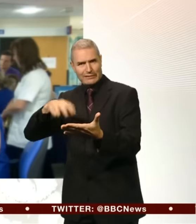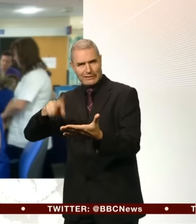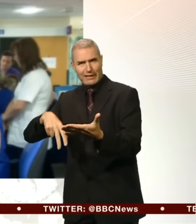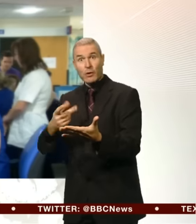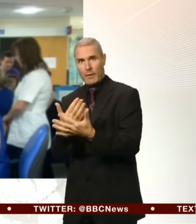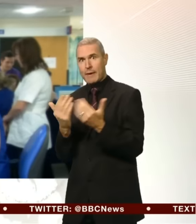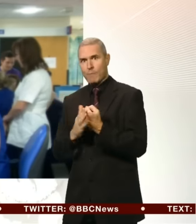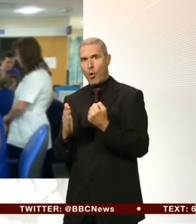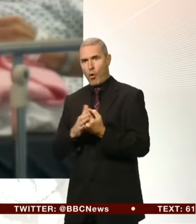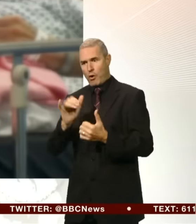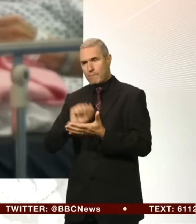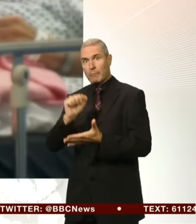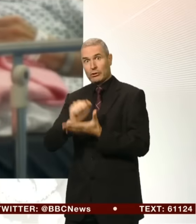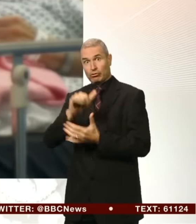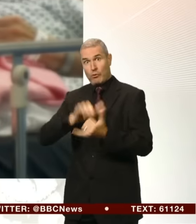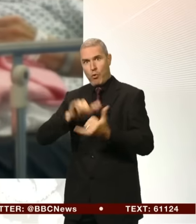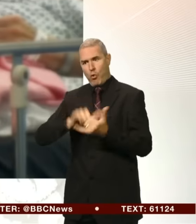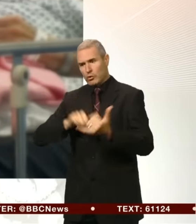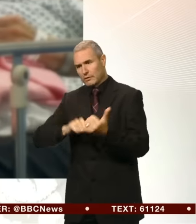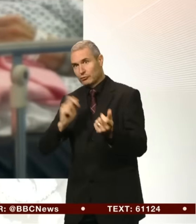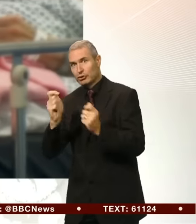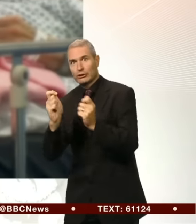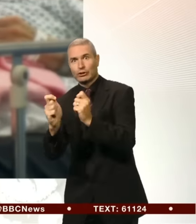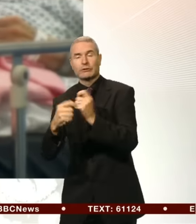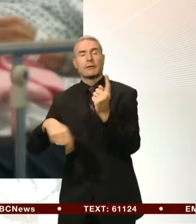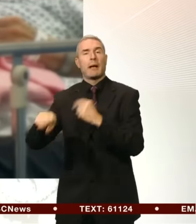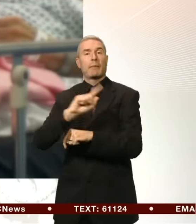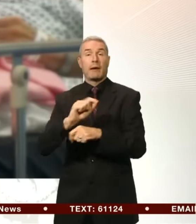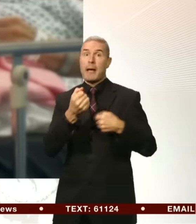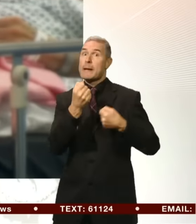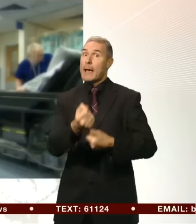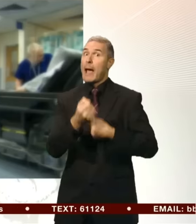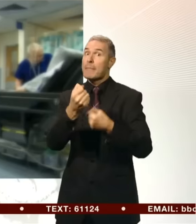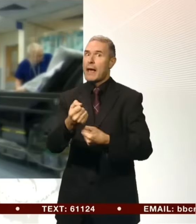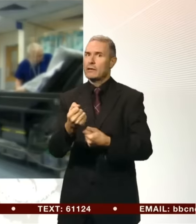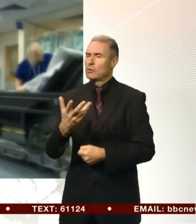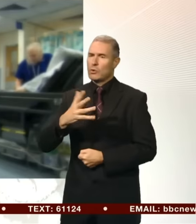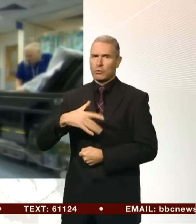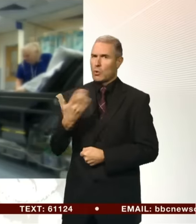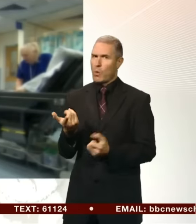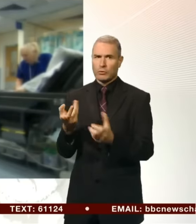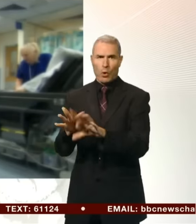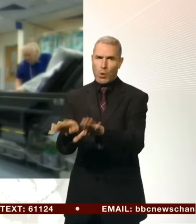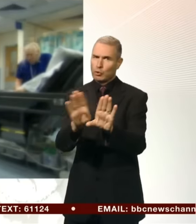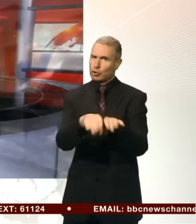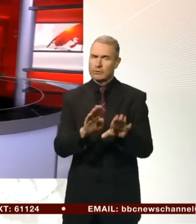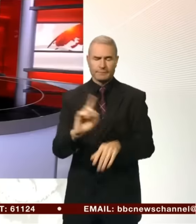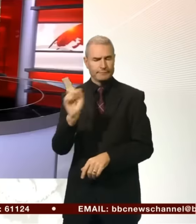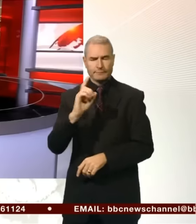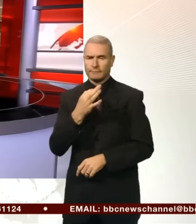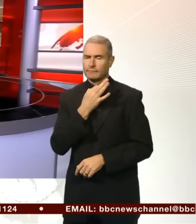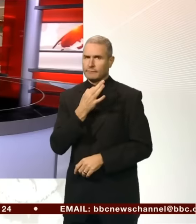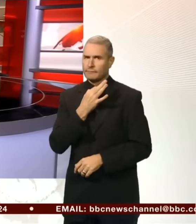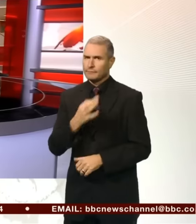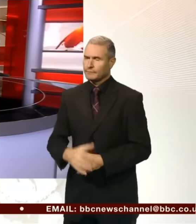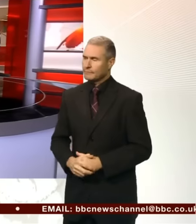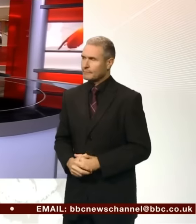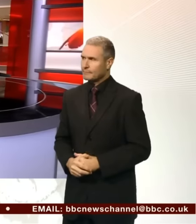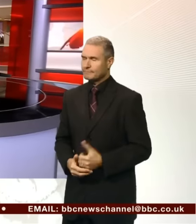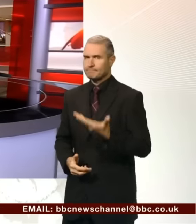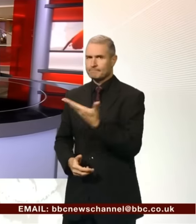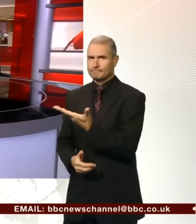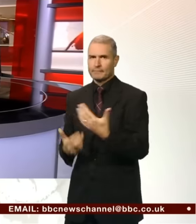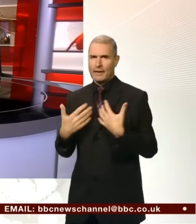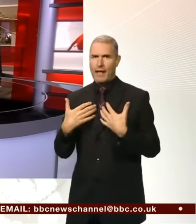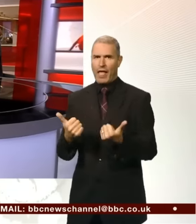stream, the debate will intensify as local campaigners fight hard against any planned closures. Well, Hugh is here with